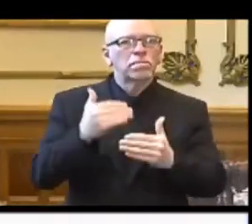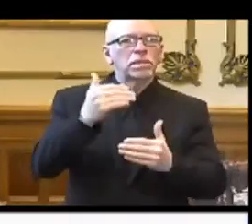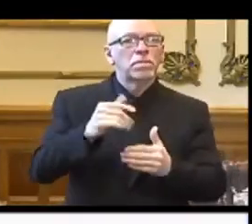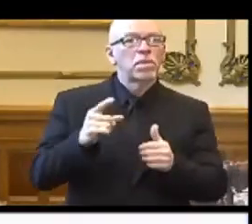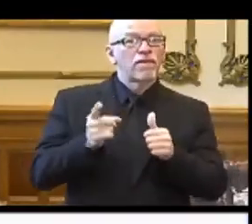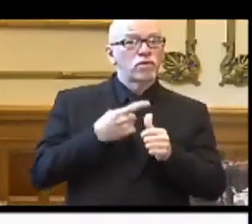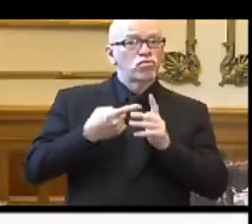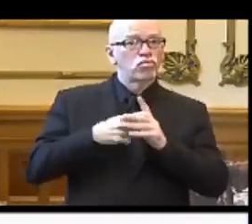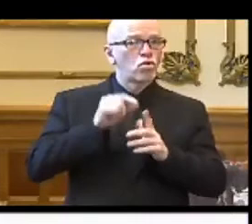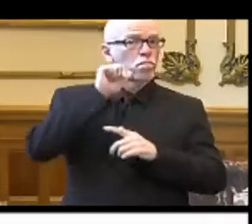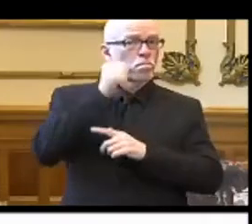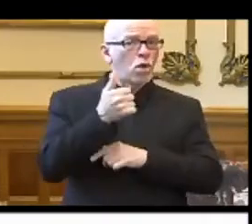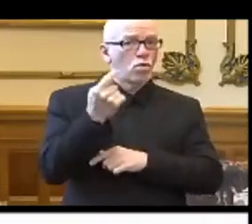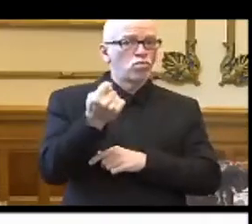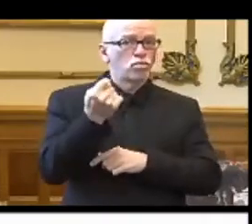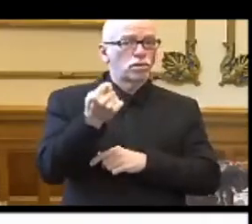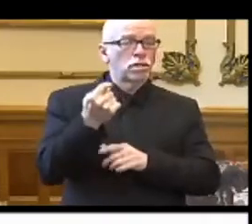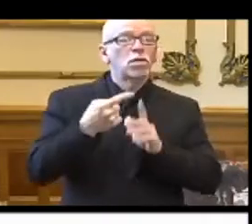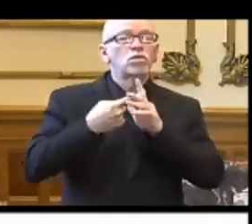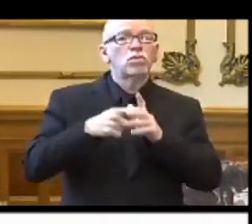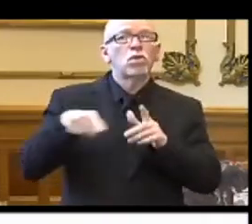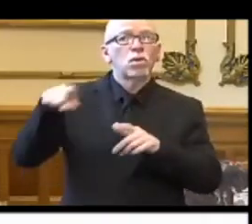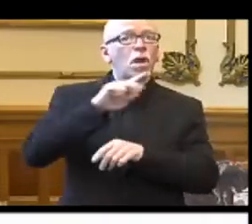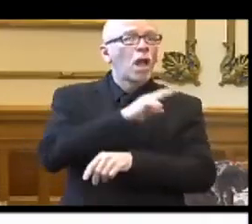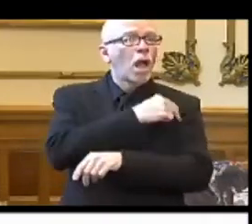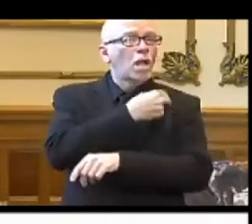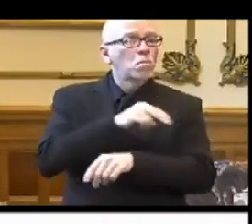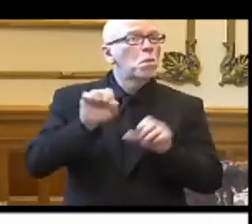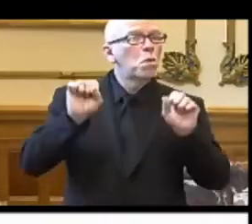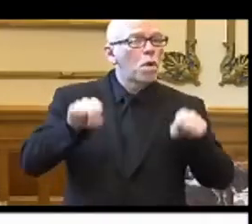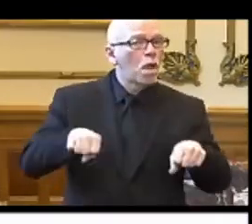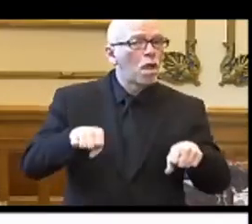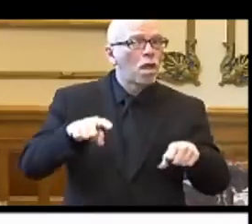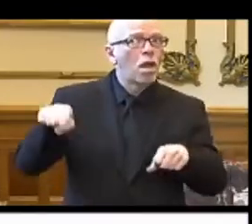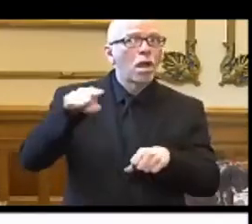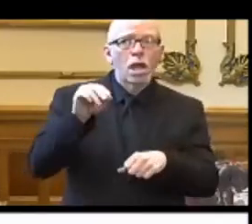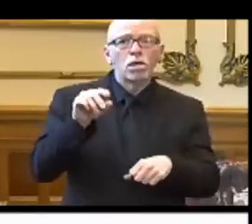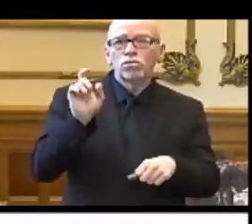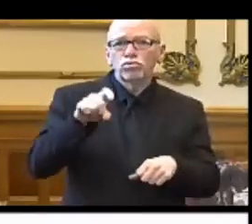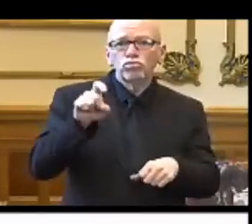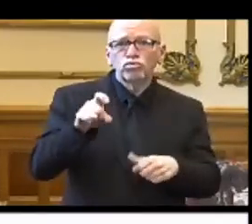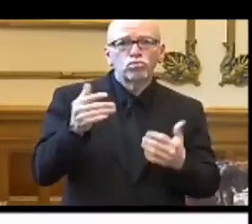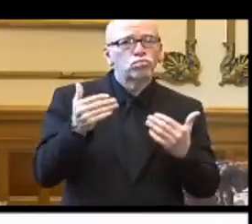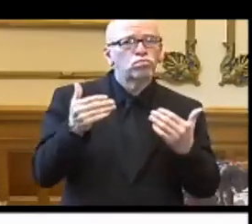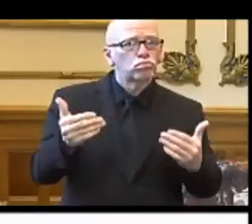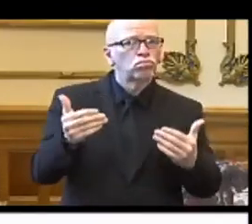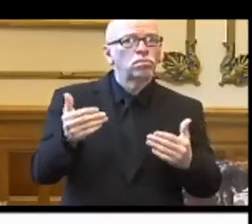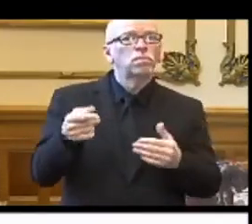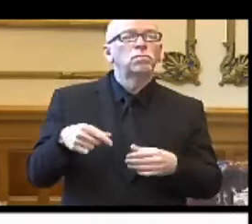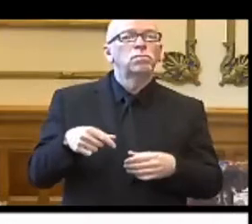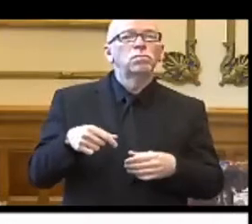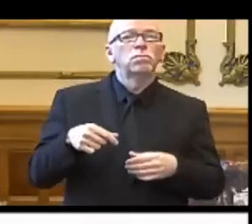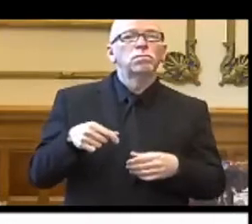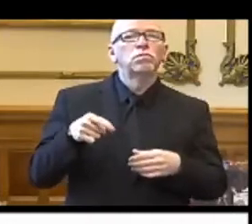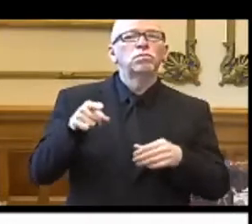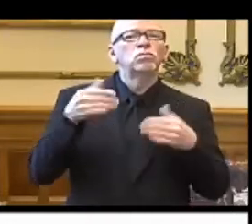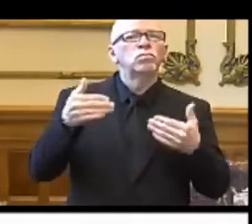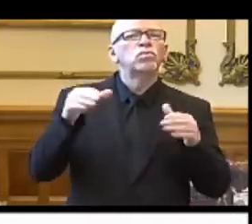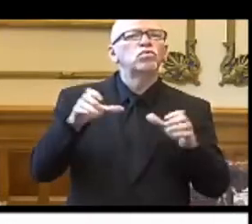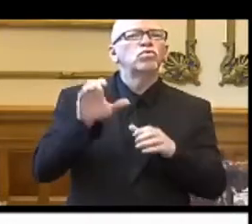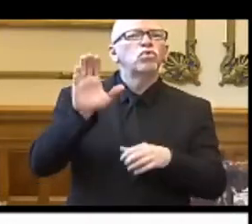starting tomorrow, Tuesday, hospitals could and should, in cases, conduct